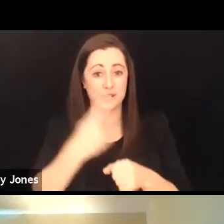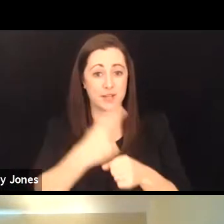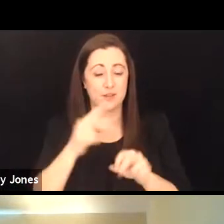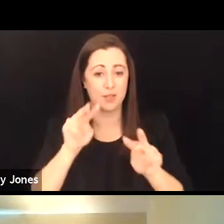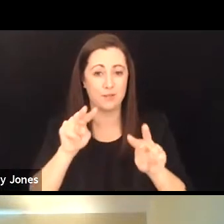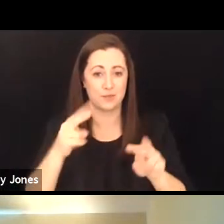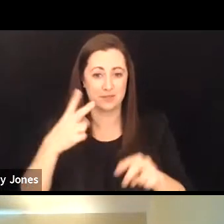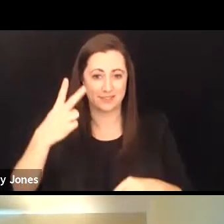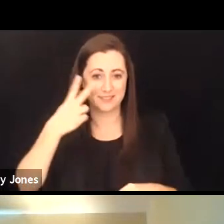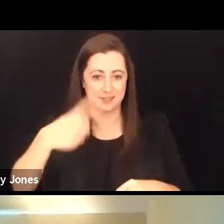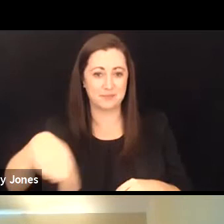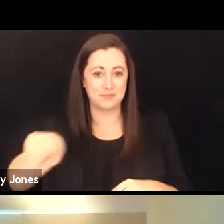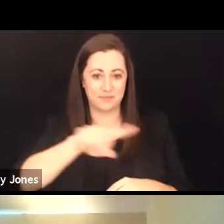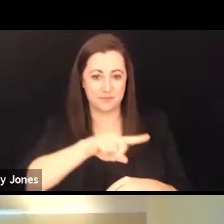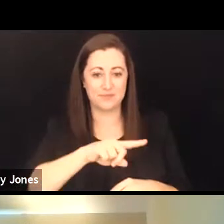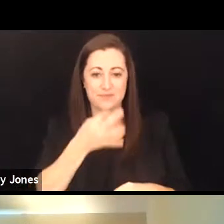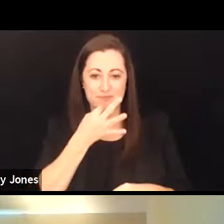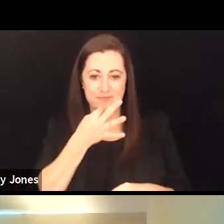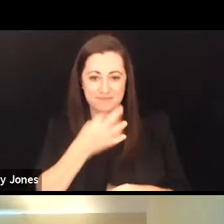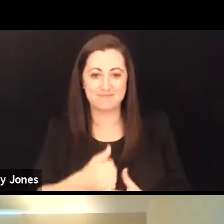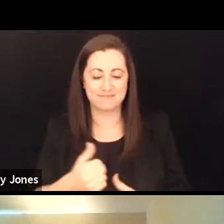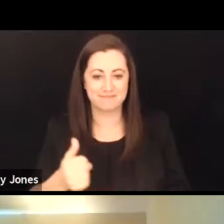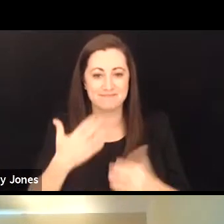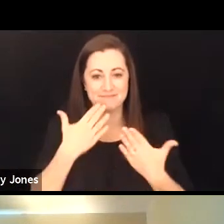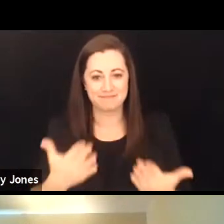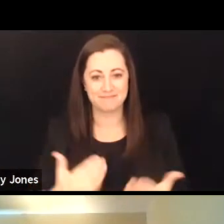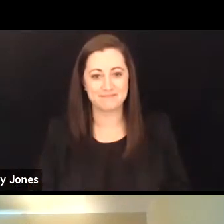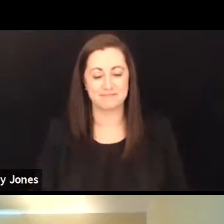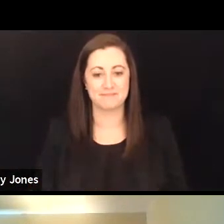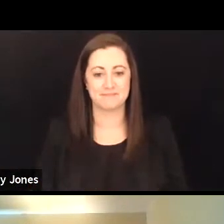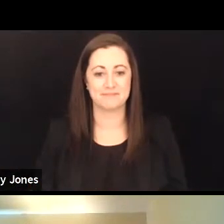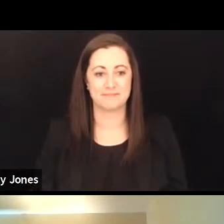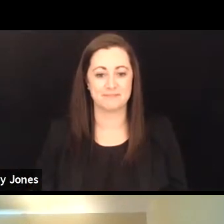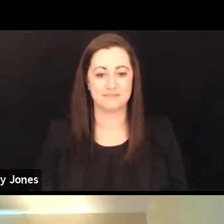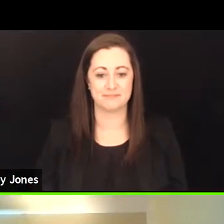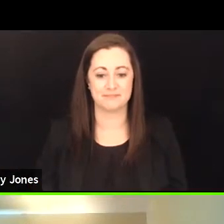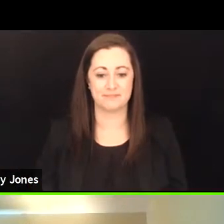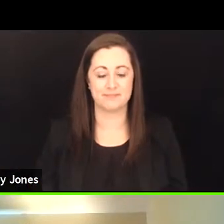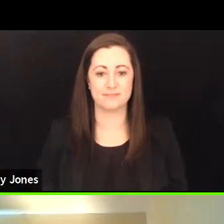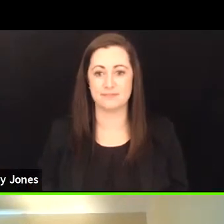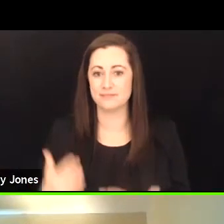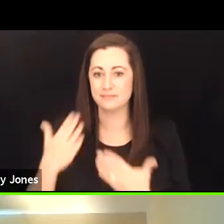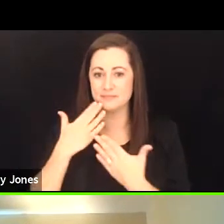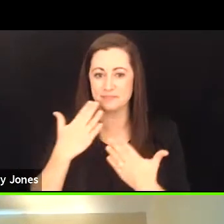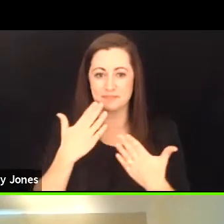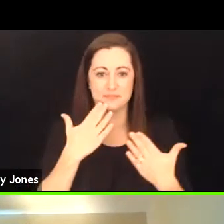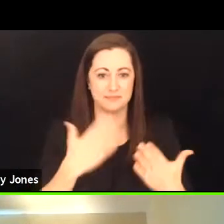to seeing you in the very near future. Thank you. Thank you. Thank you.